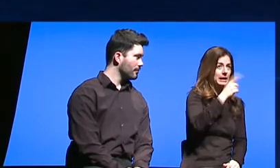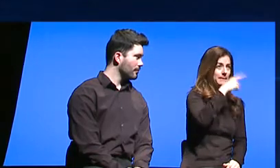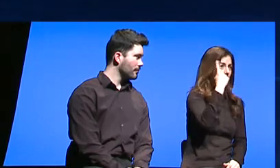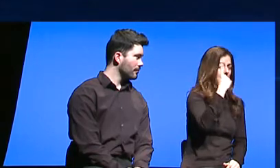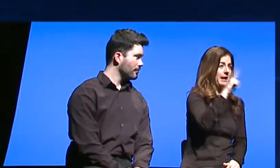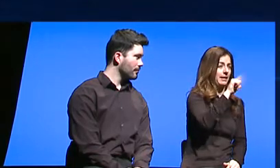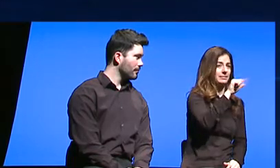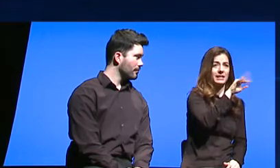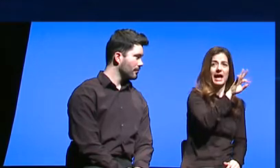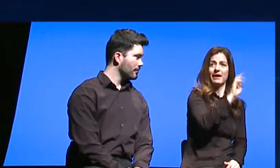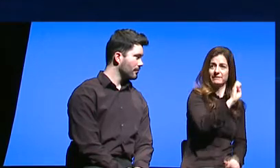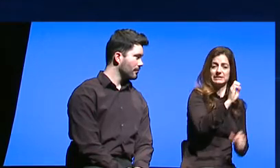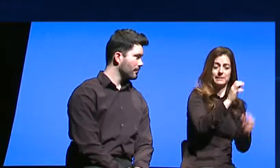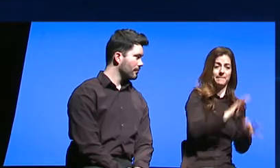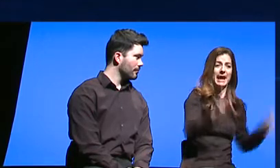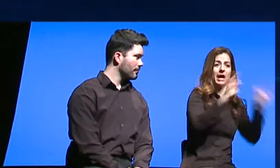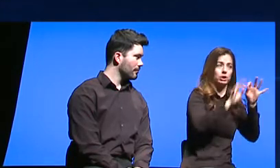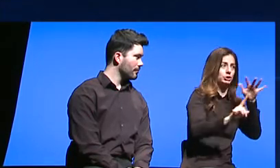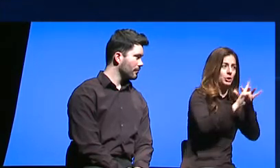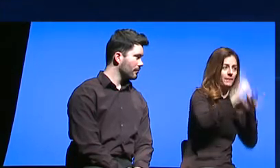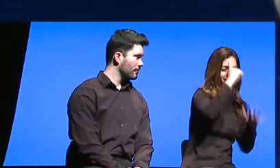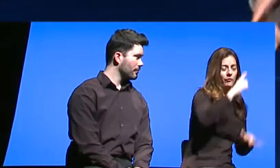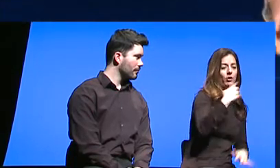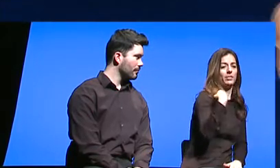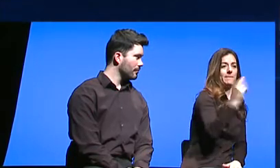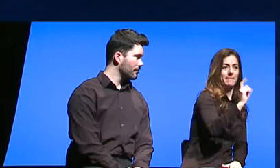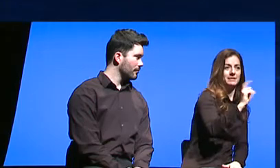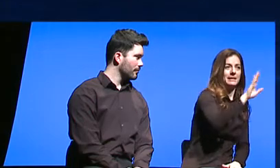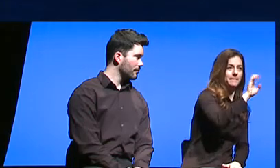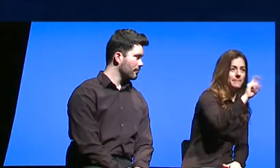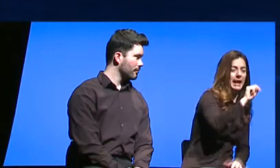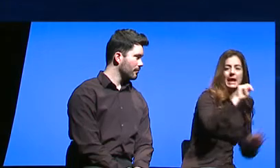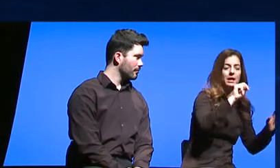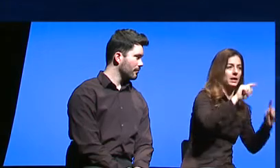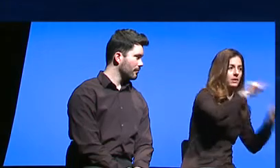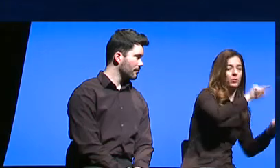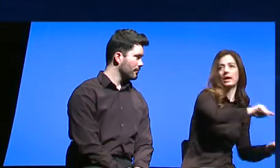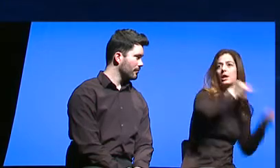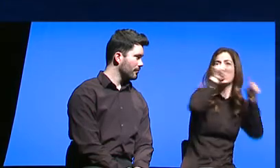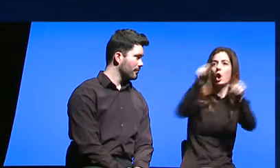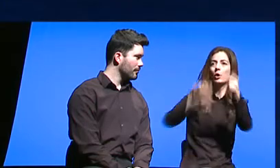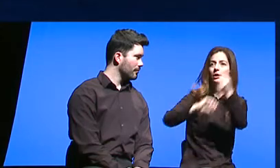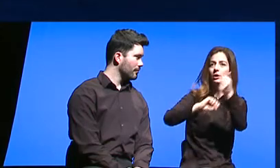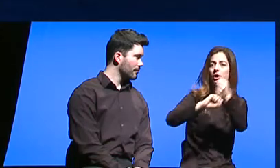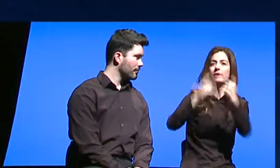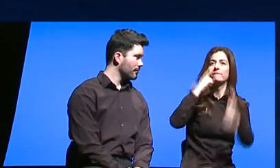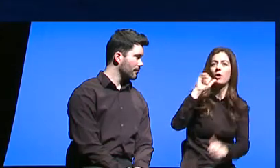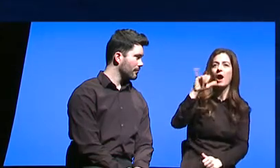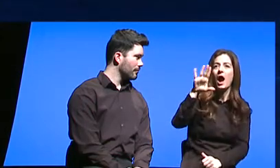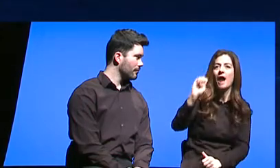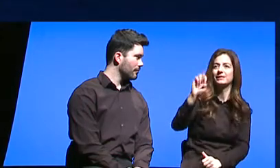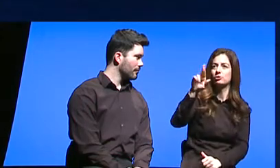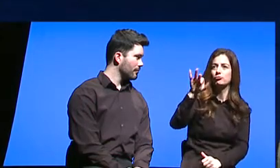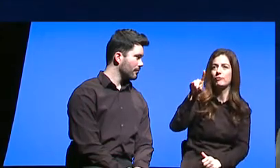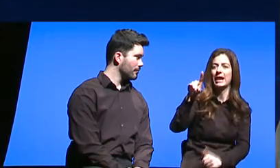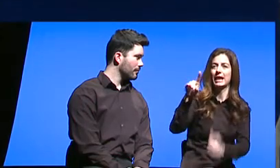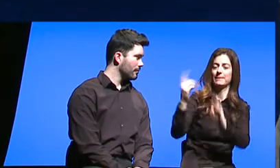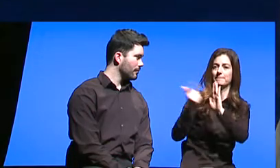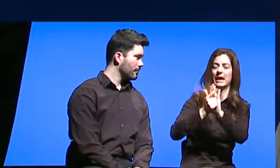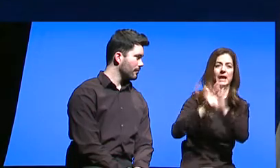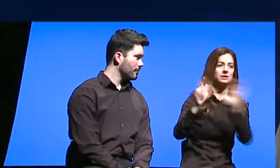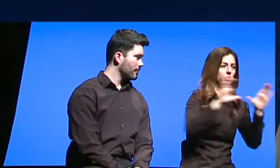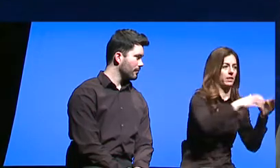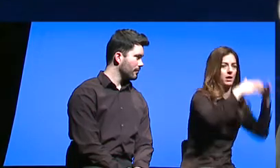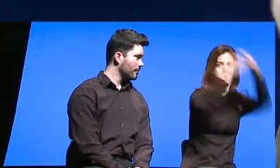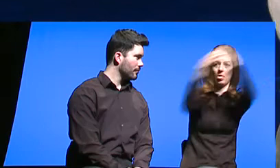Muslim ban. I'm seeing Muslims turn up for ICE raid bans. It's amazing, and it's the thing that we've been lacking for so long. So